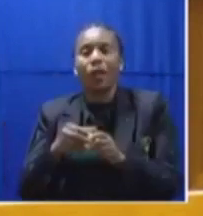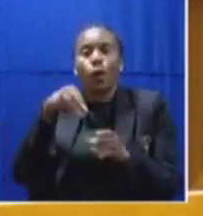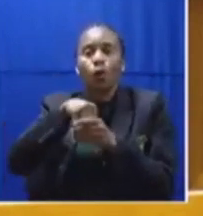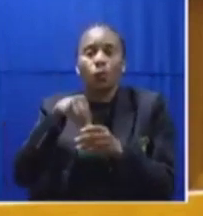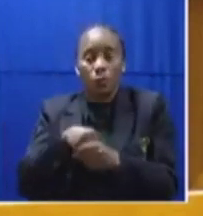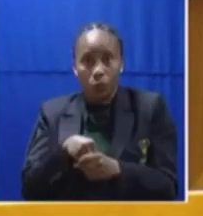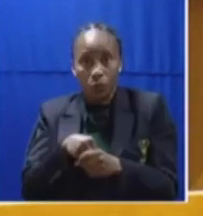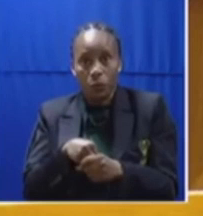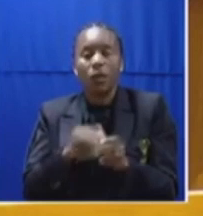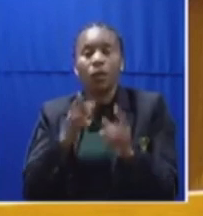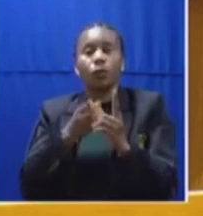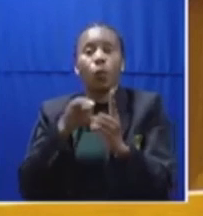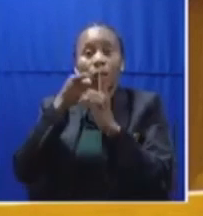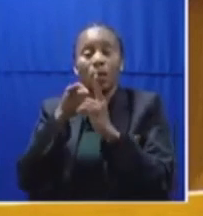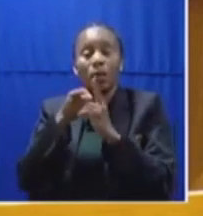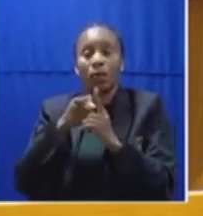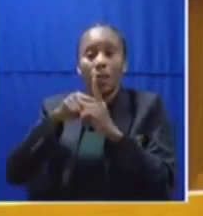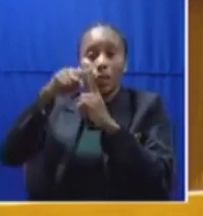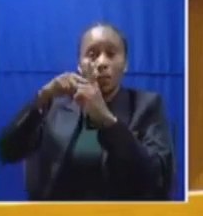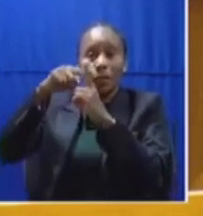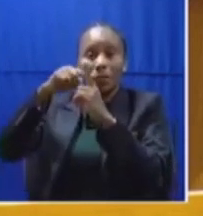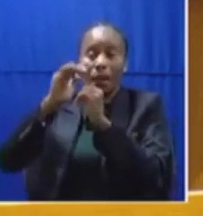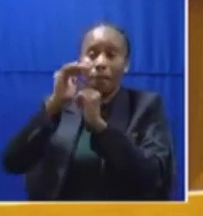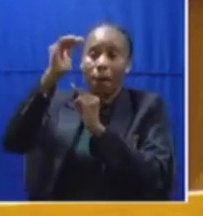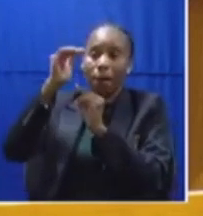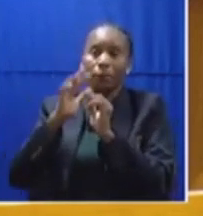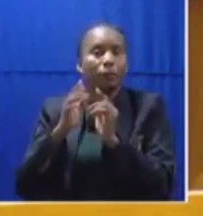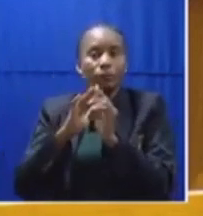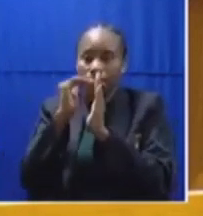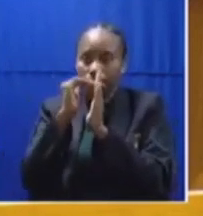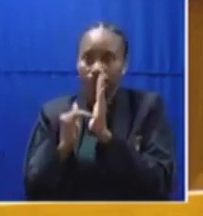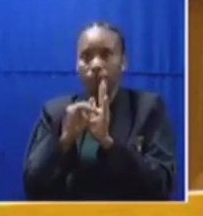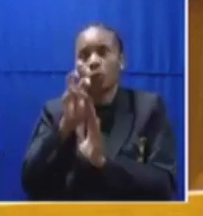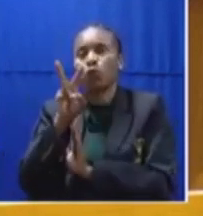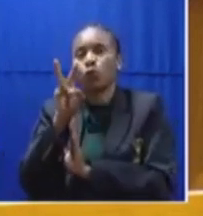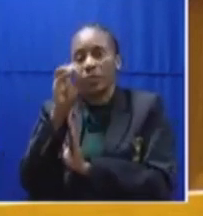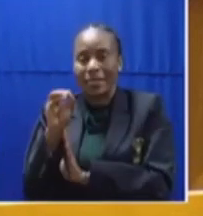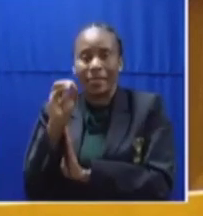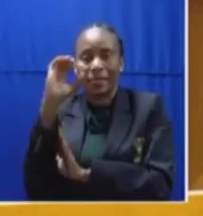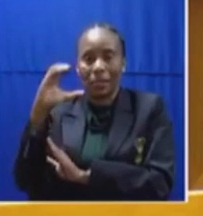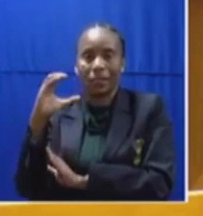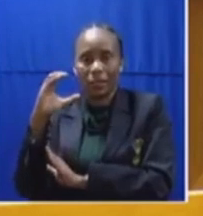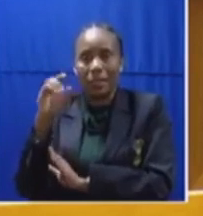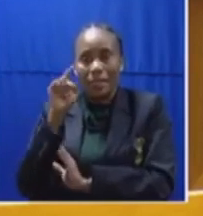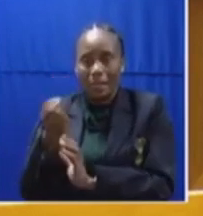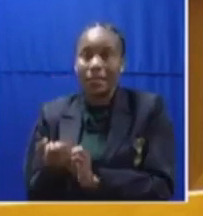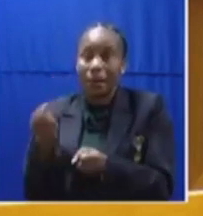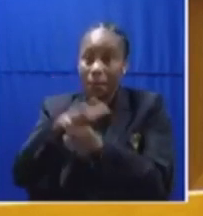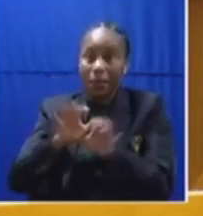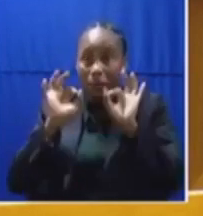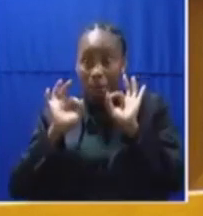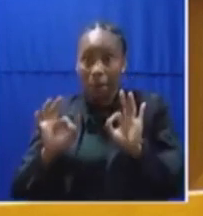towards keeping the global temperatures rising below 2 degrees Celsius. If implemented efficiently, the